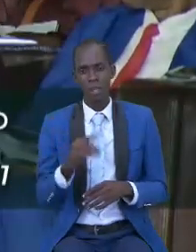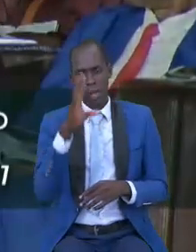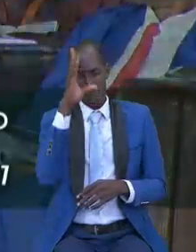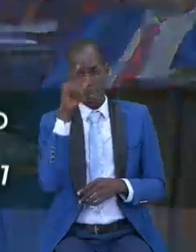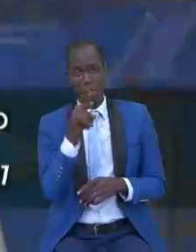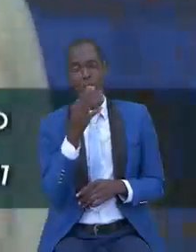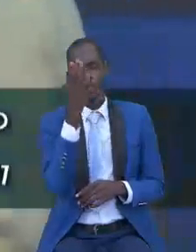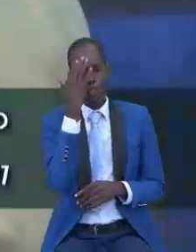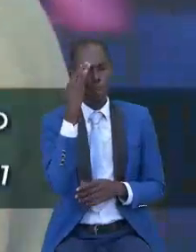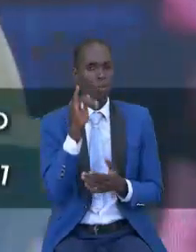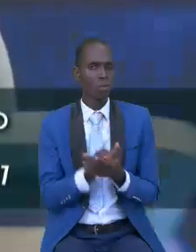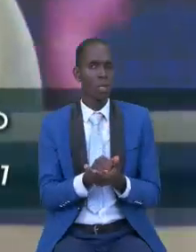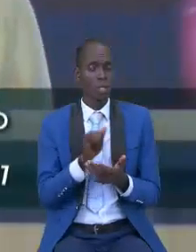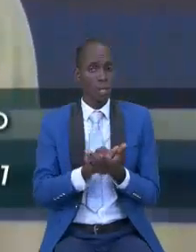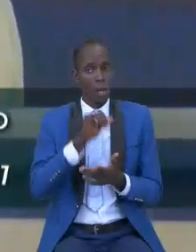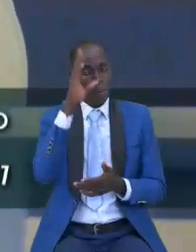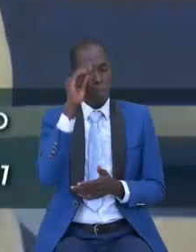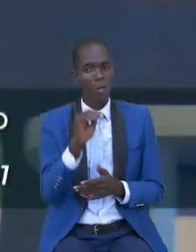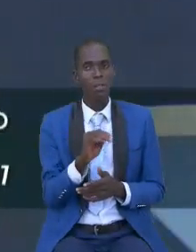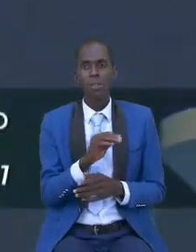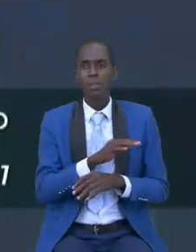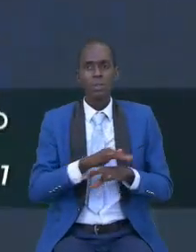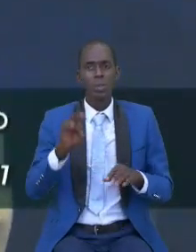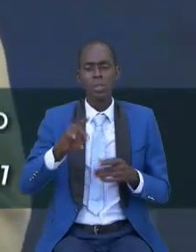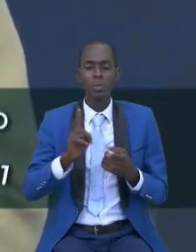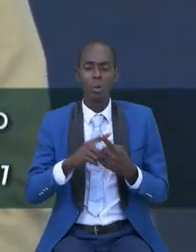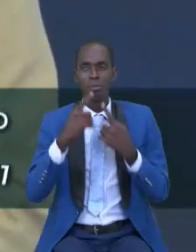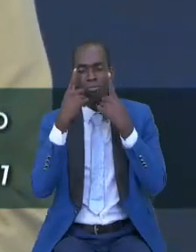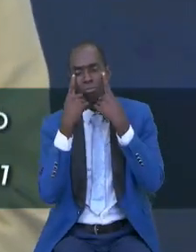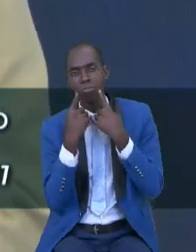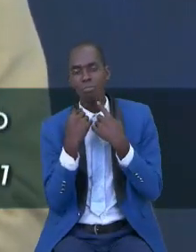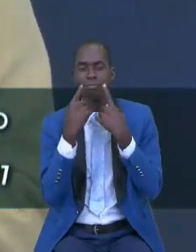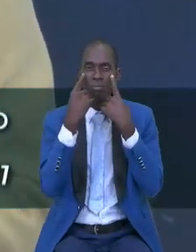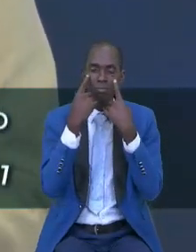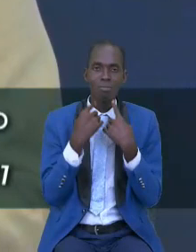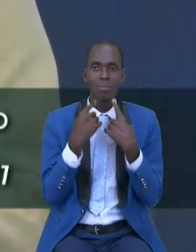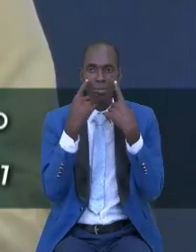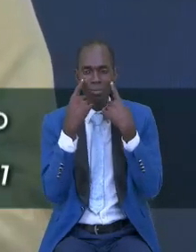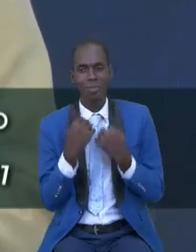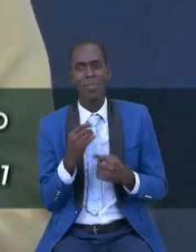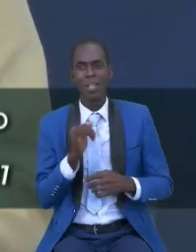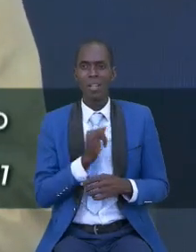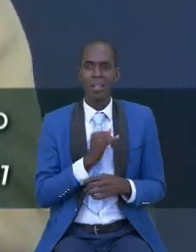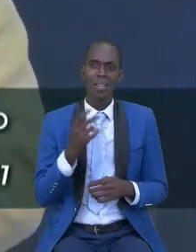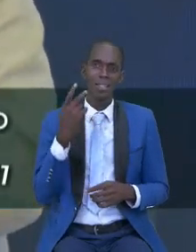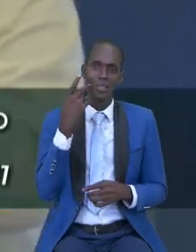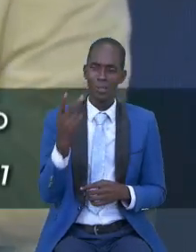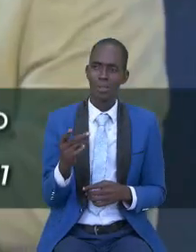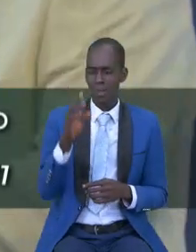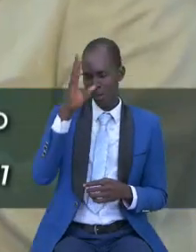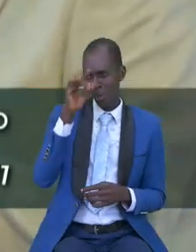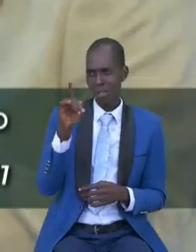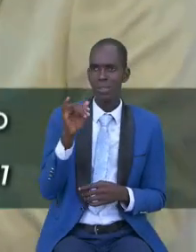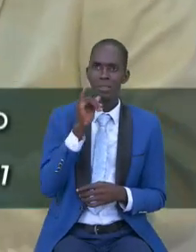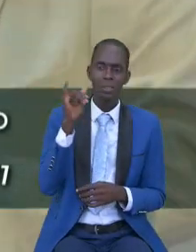the man did not, you know, he didn't have to cry and cry and cry. I saw that, you know, last night, as we